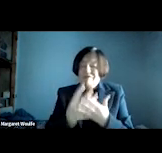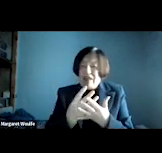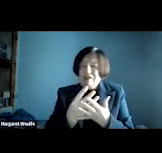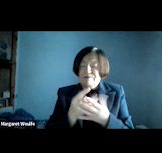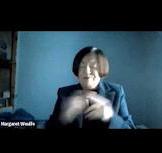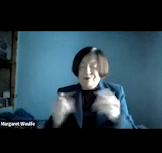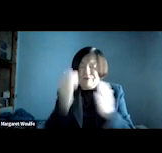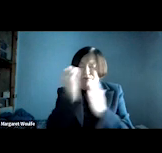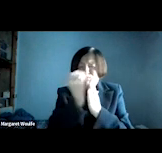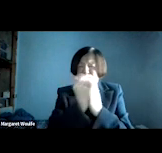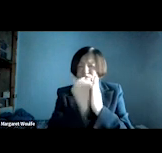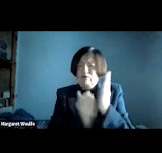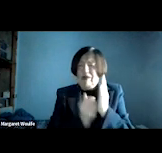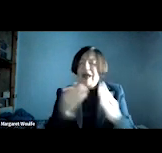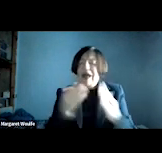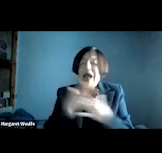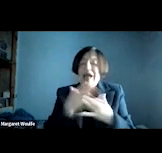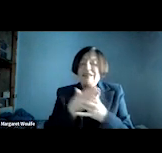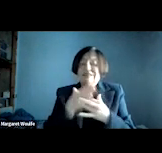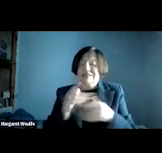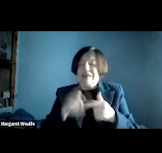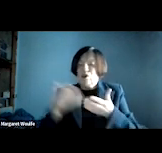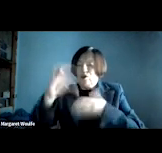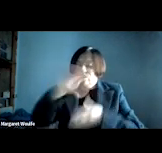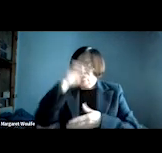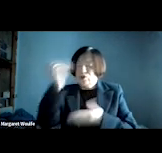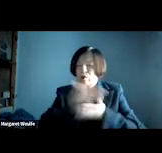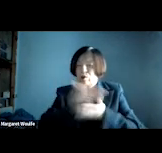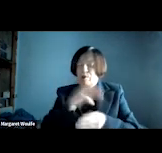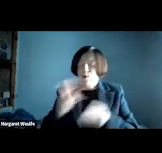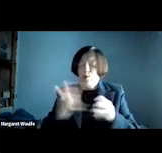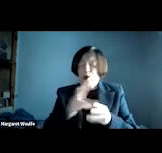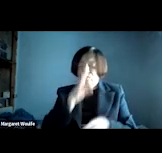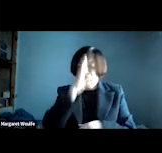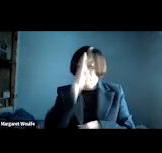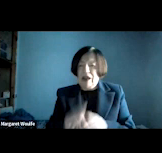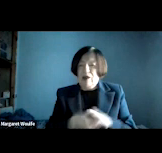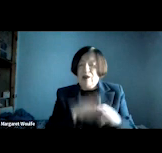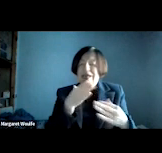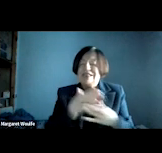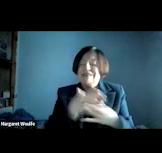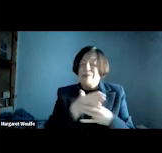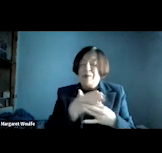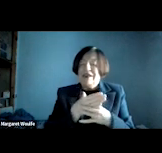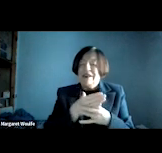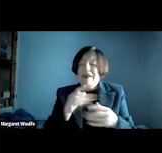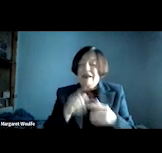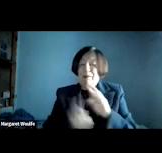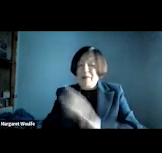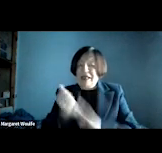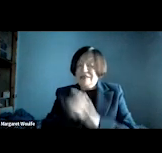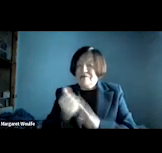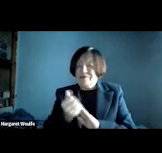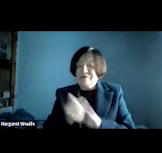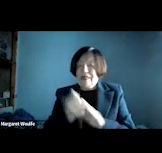on. Access consultants, people working directly with accessibility in buildings, a